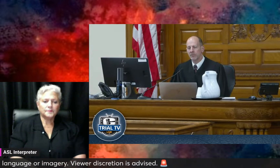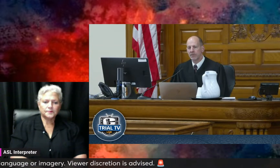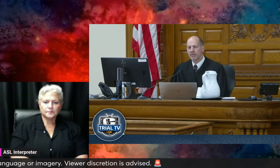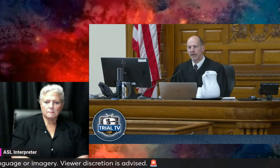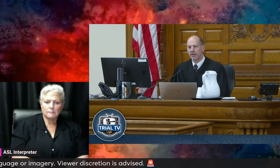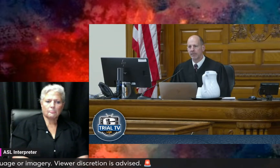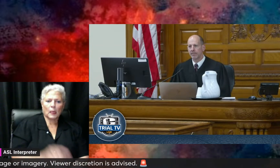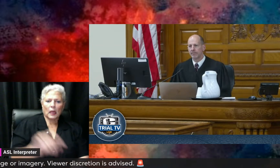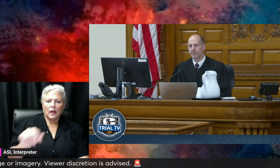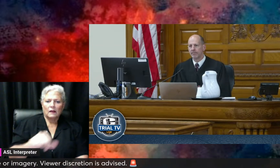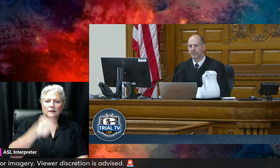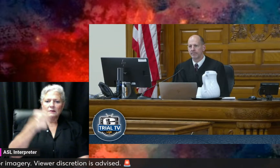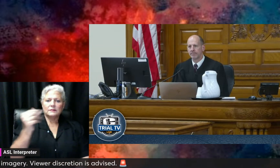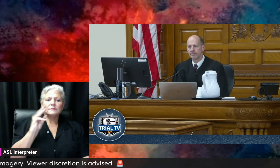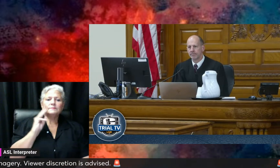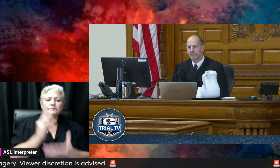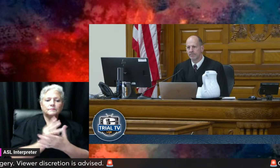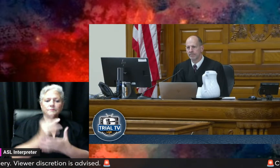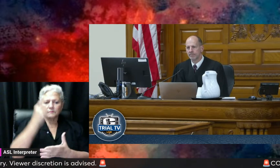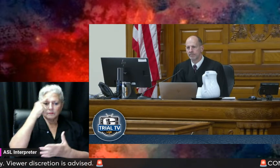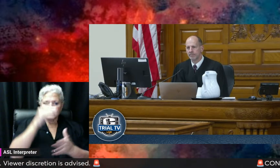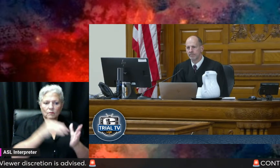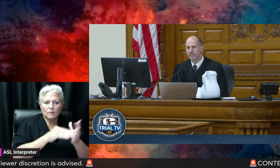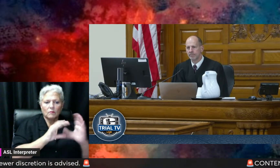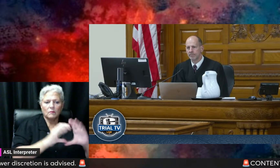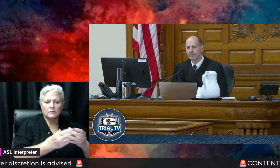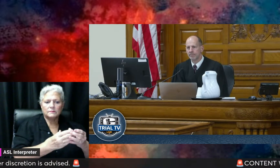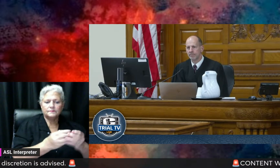Another witness for the state?